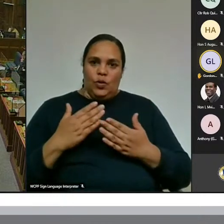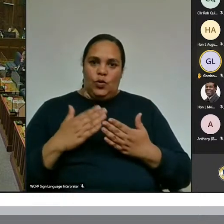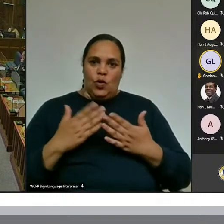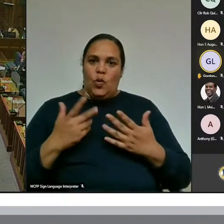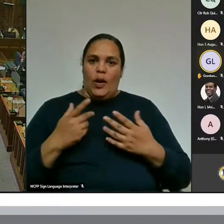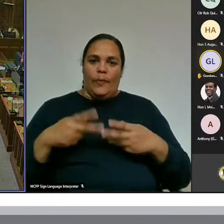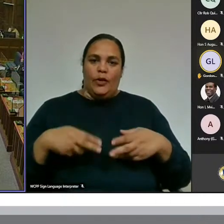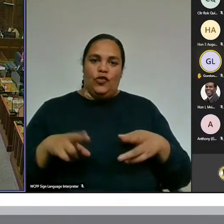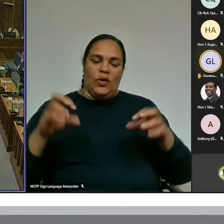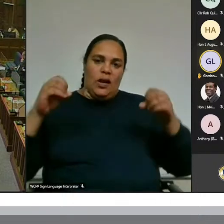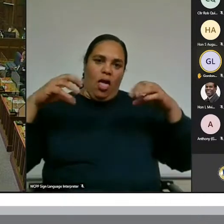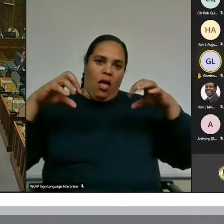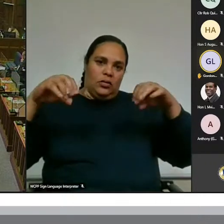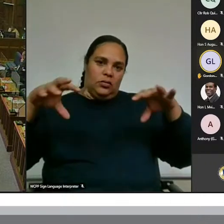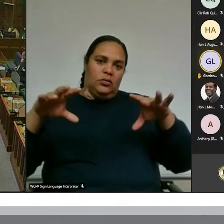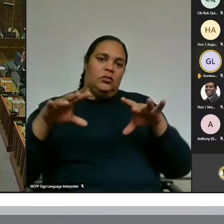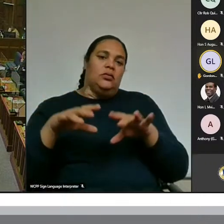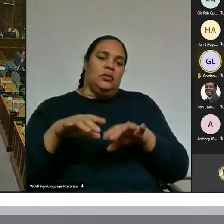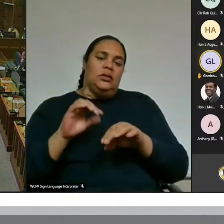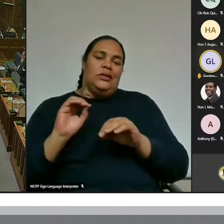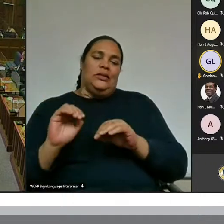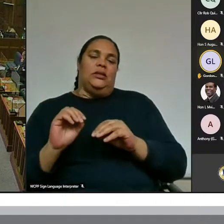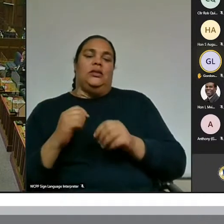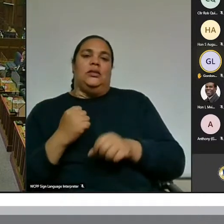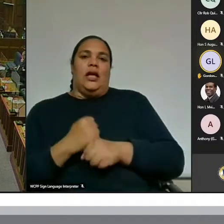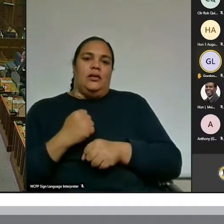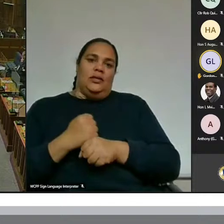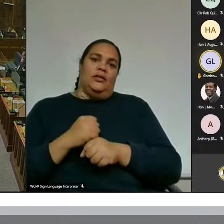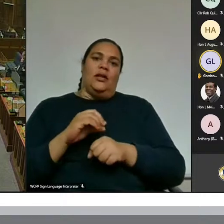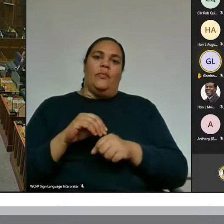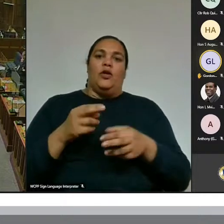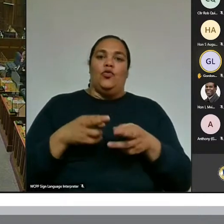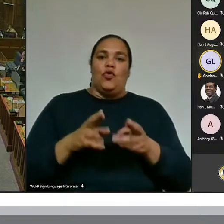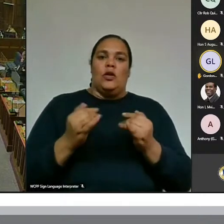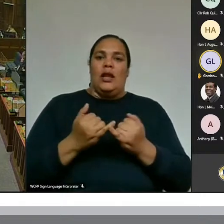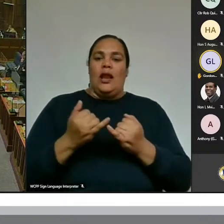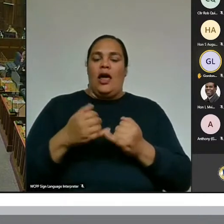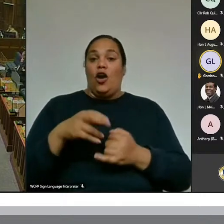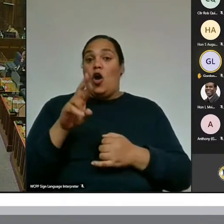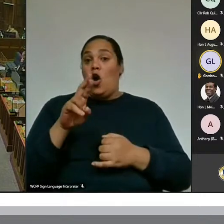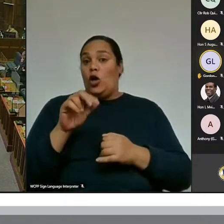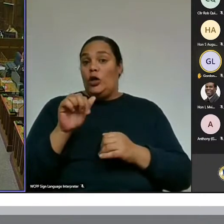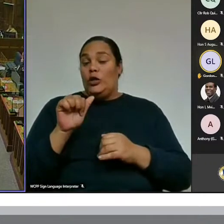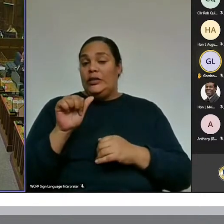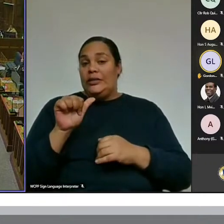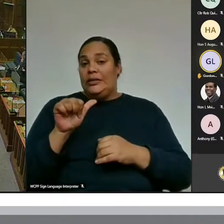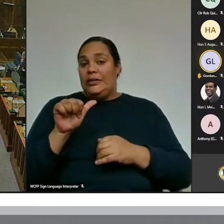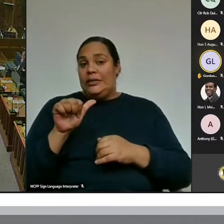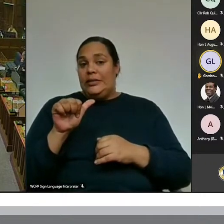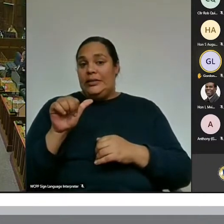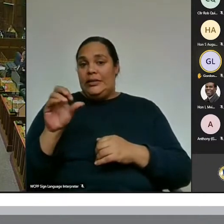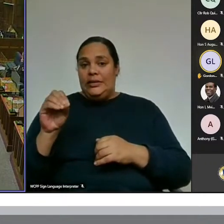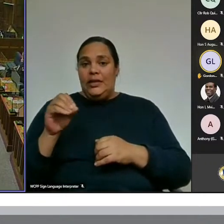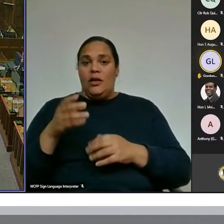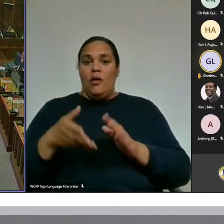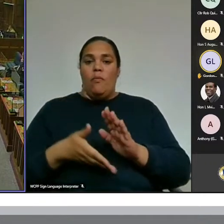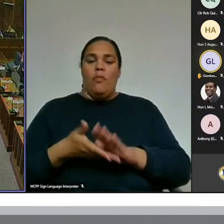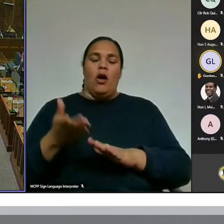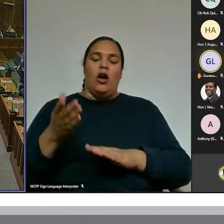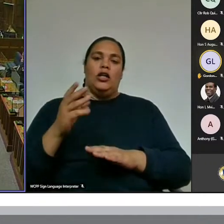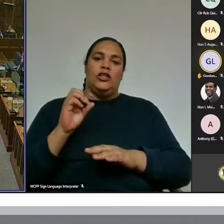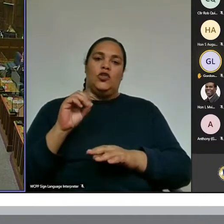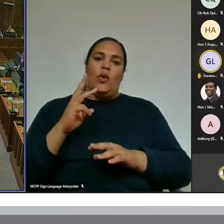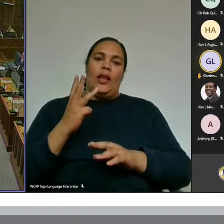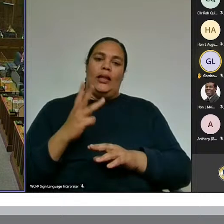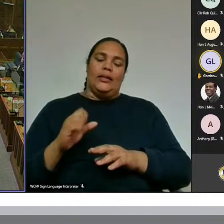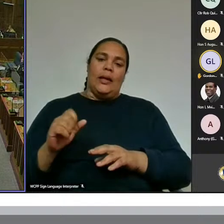the street light illumination standards on roads like the R60 passing Swellendam